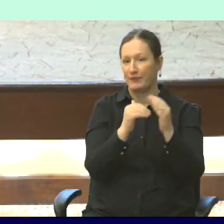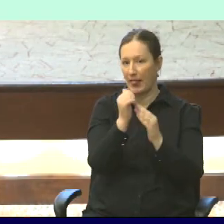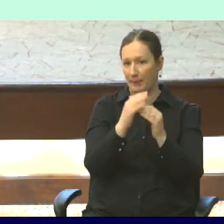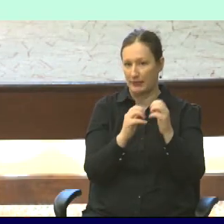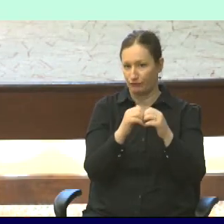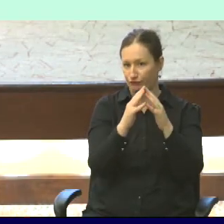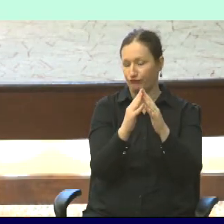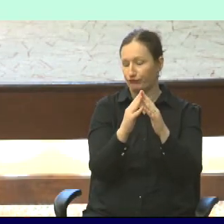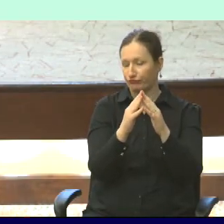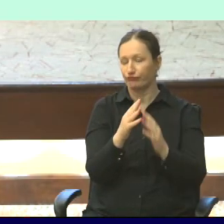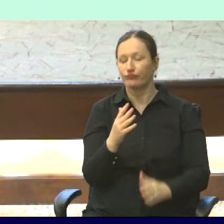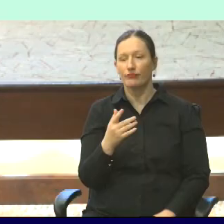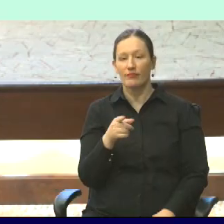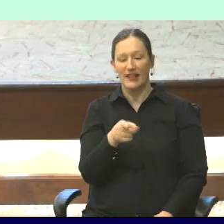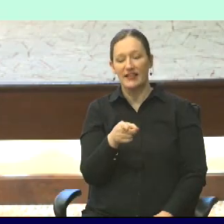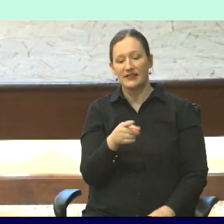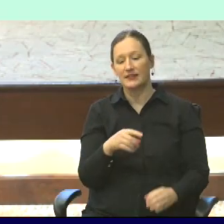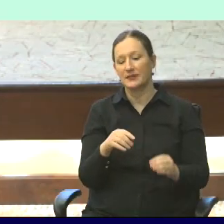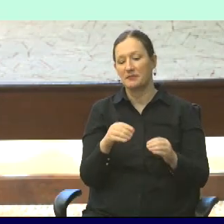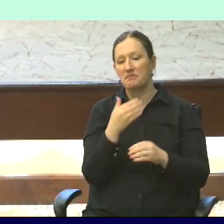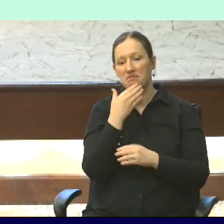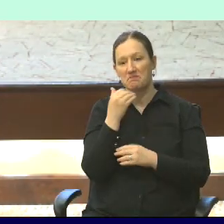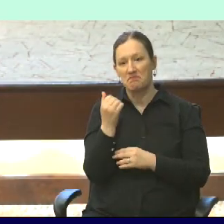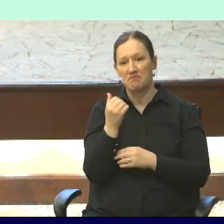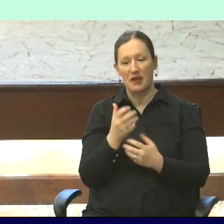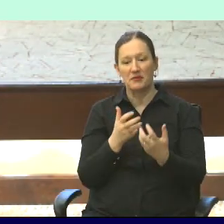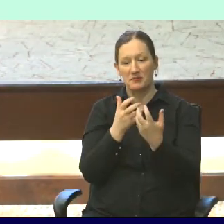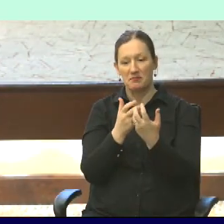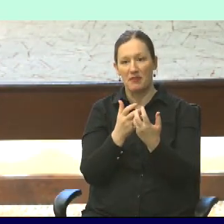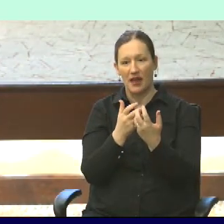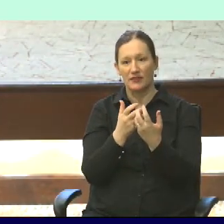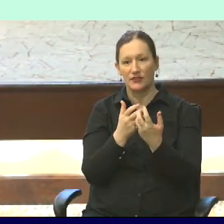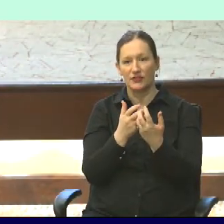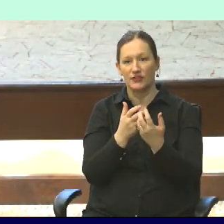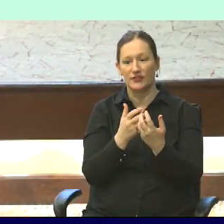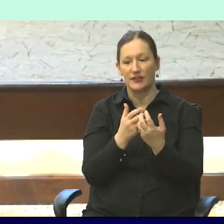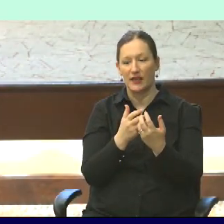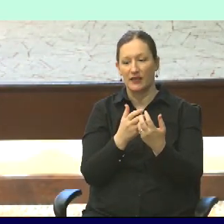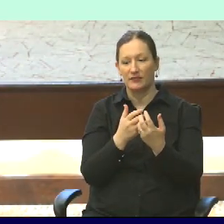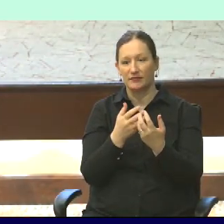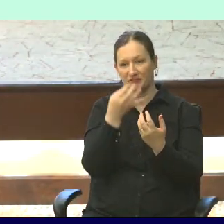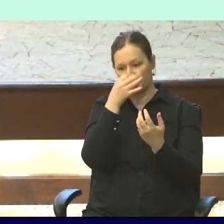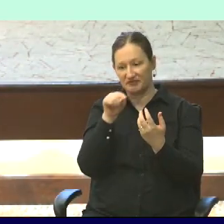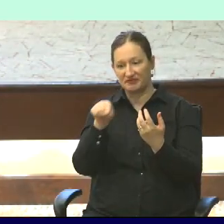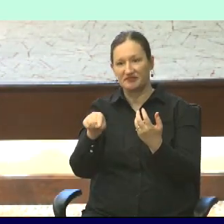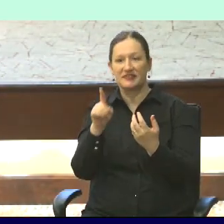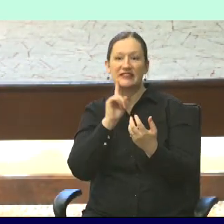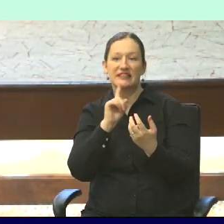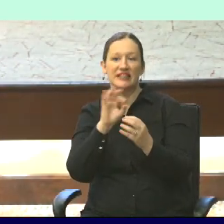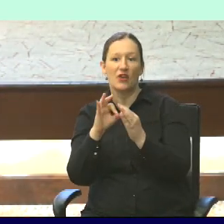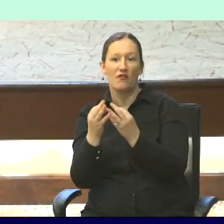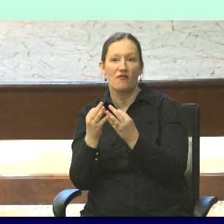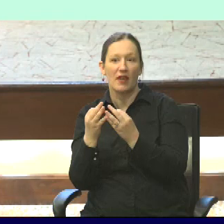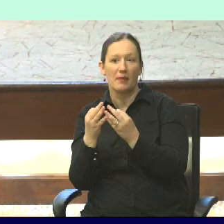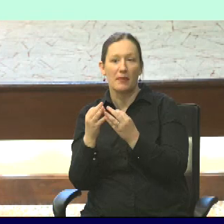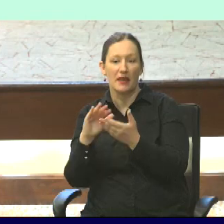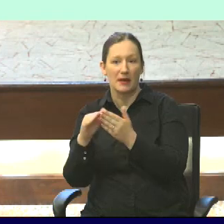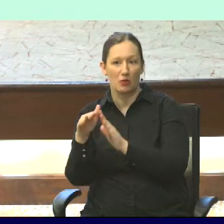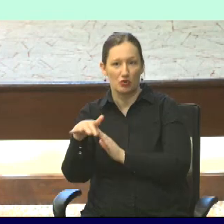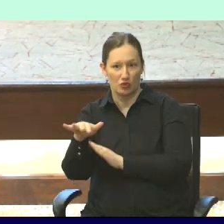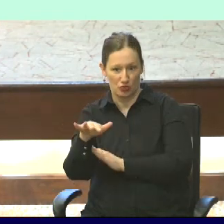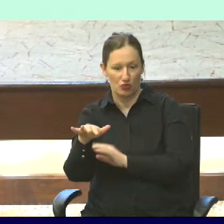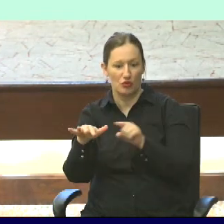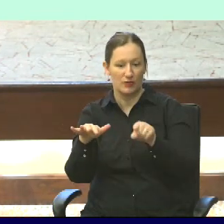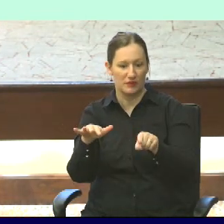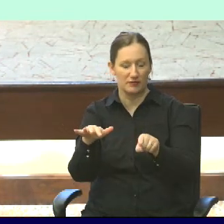actually a more compatible zoning district with the adjacent single-family neighborhood instead of industrial zoning. You